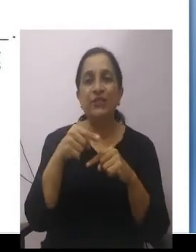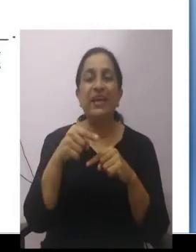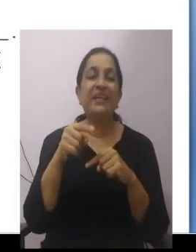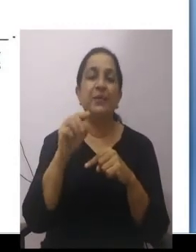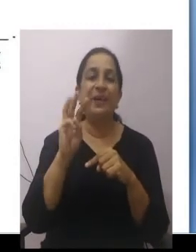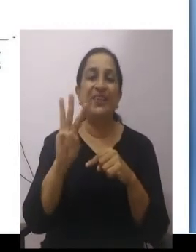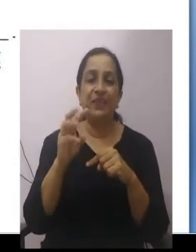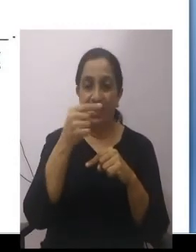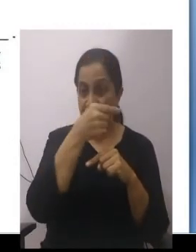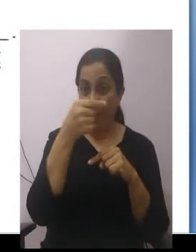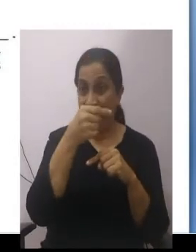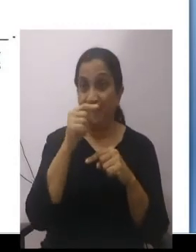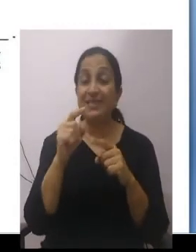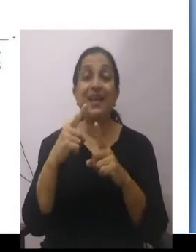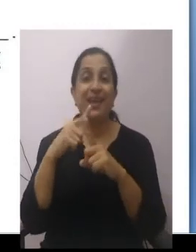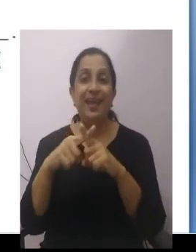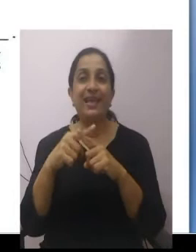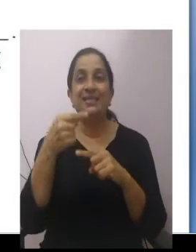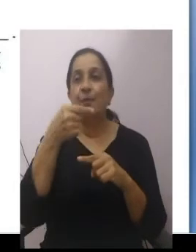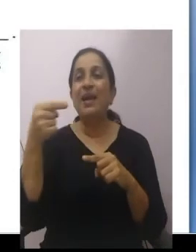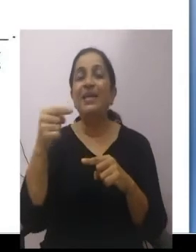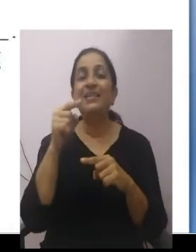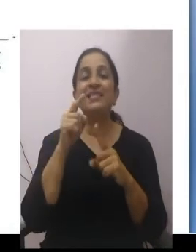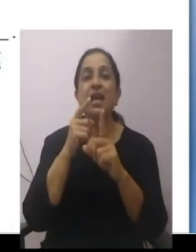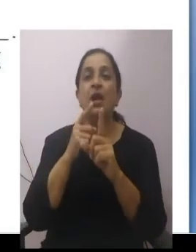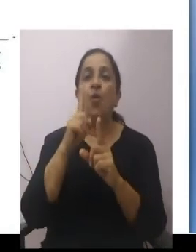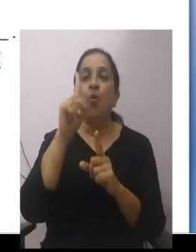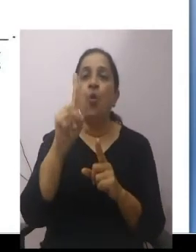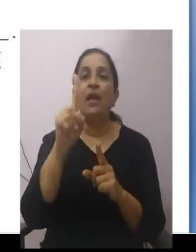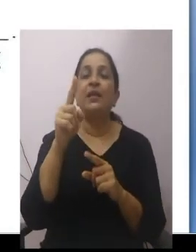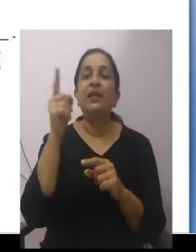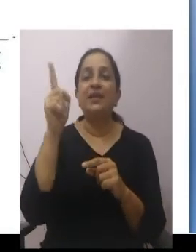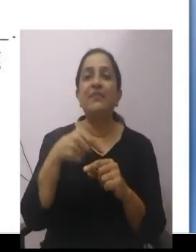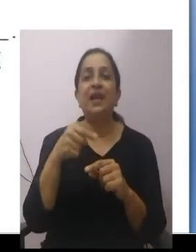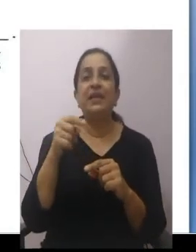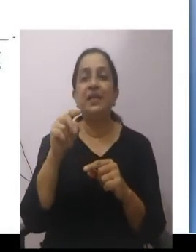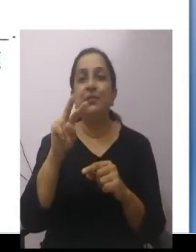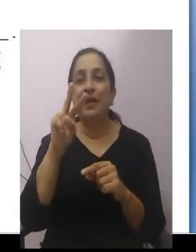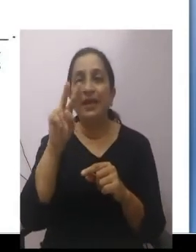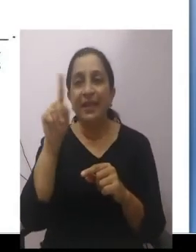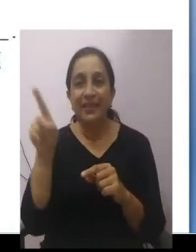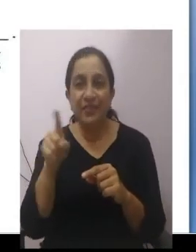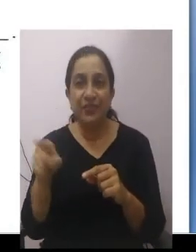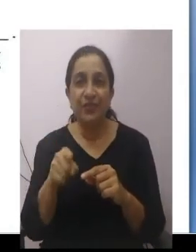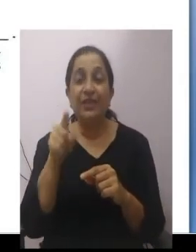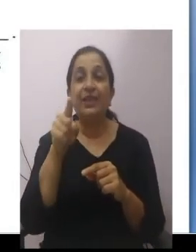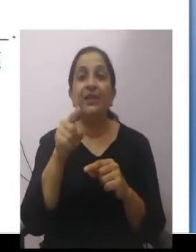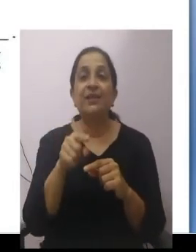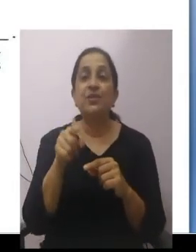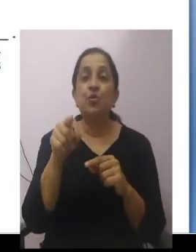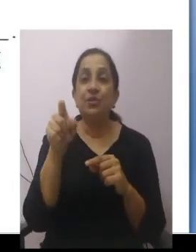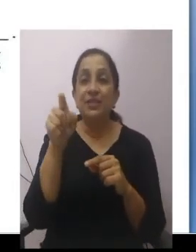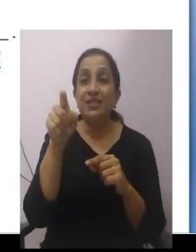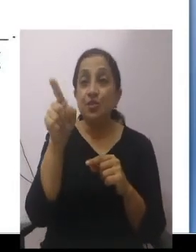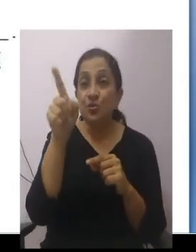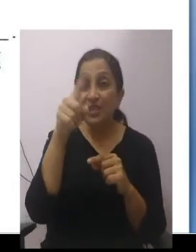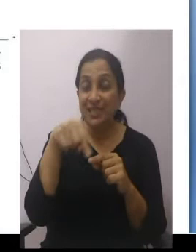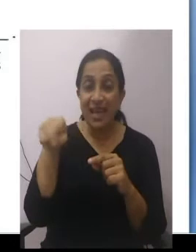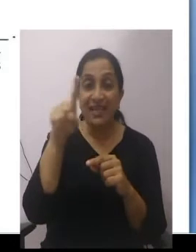3x minus 1 by 3. So this is the